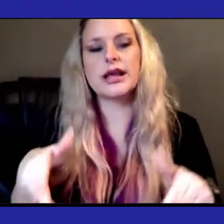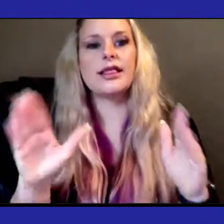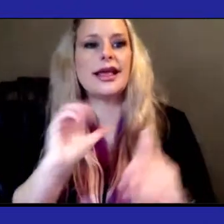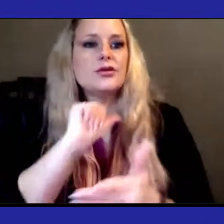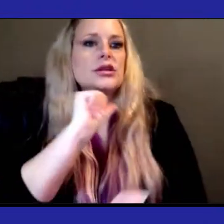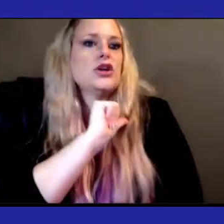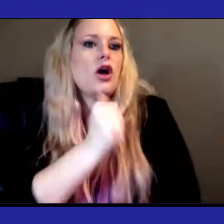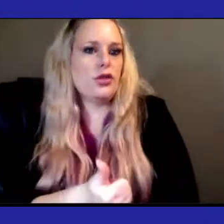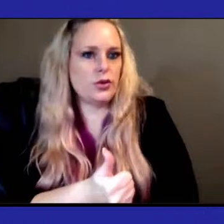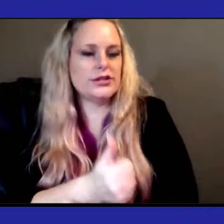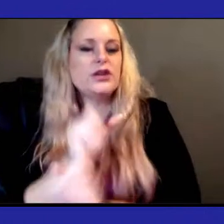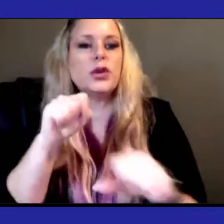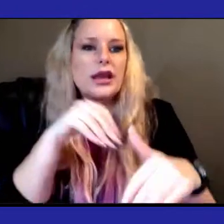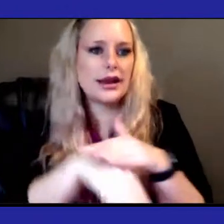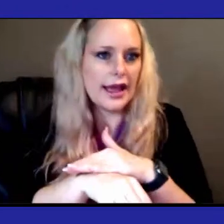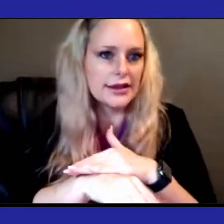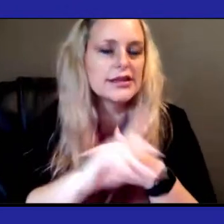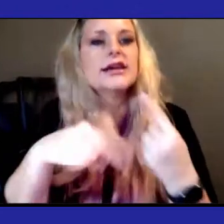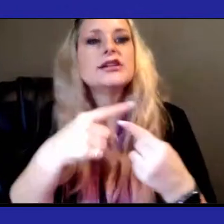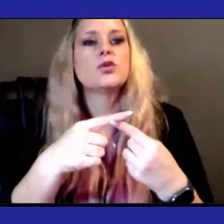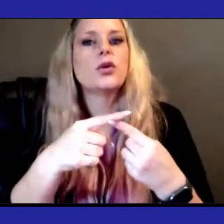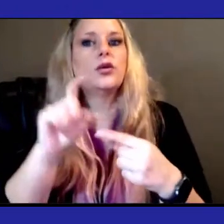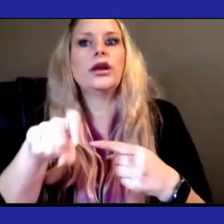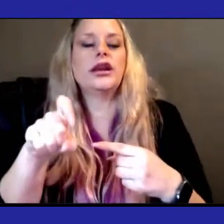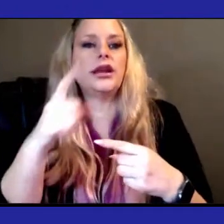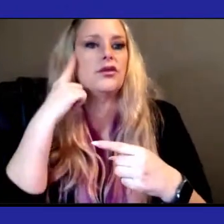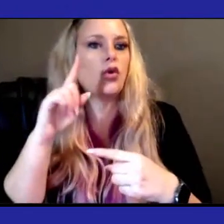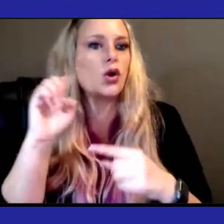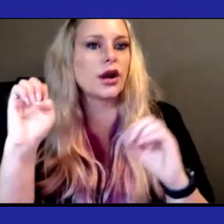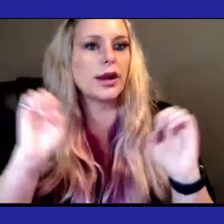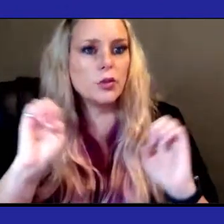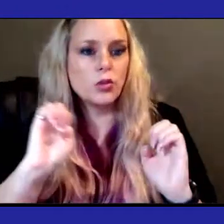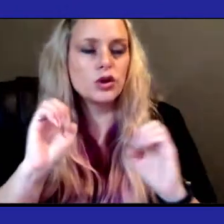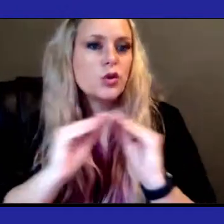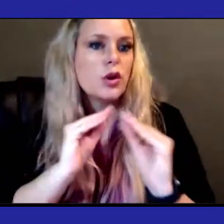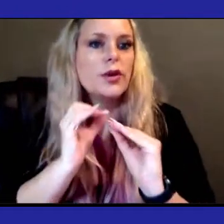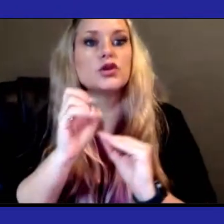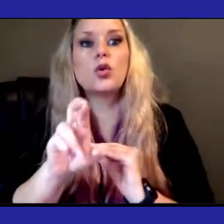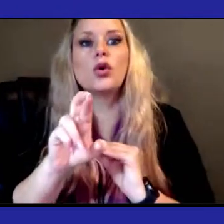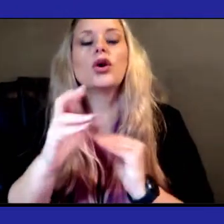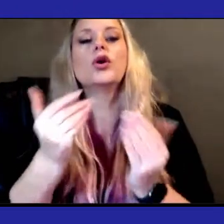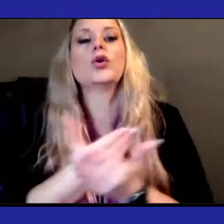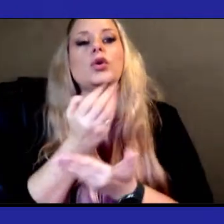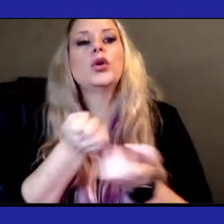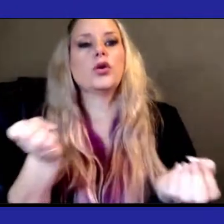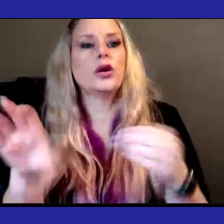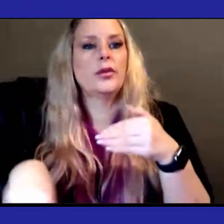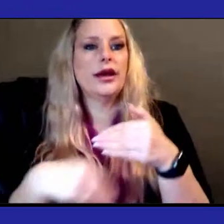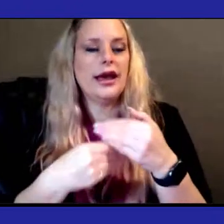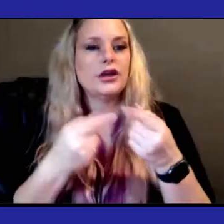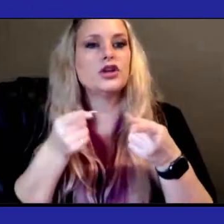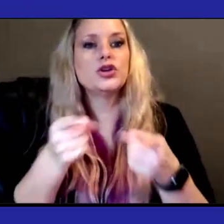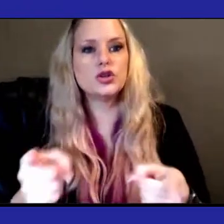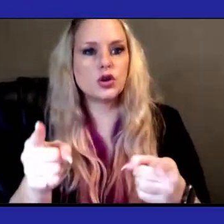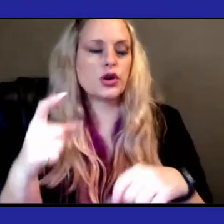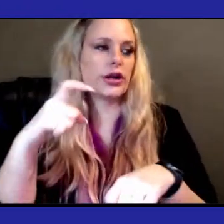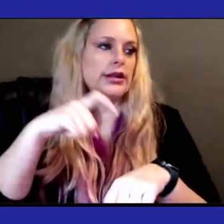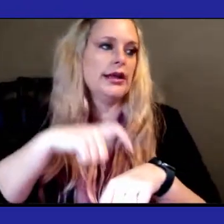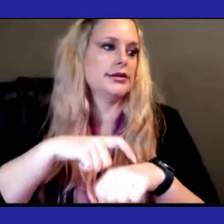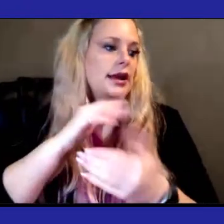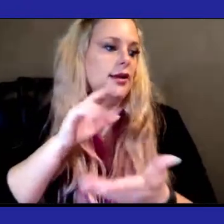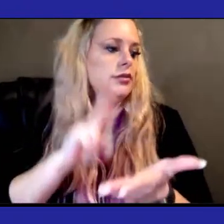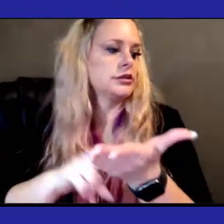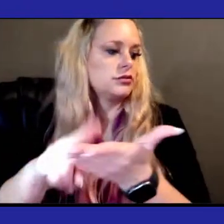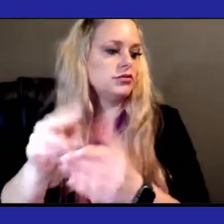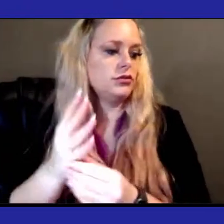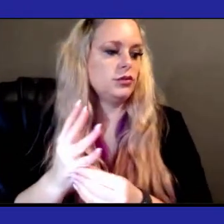access as needed for these emergency repairs or any new equipment that's added during the term of the contract. And the total not